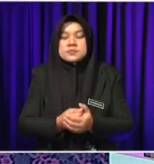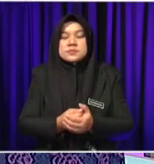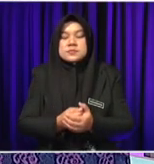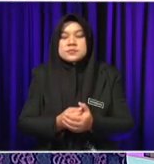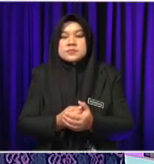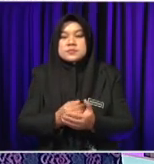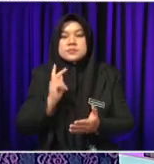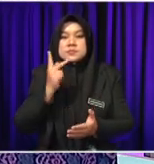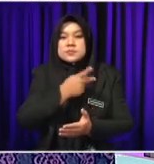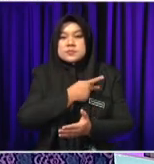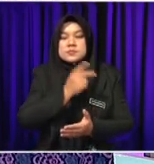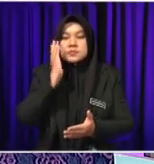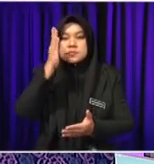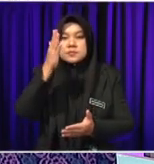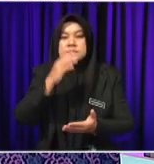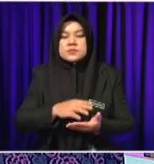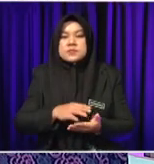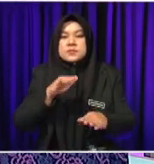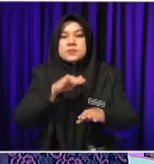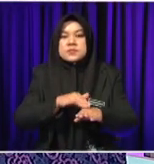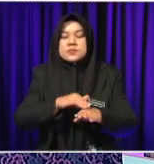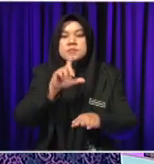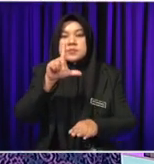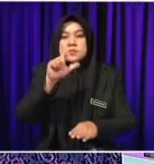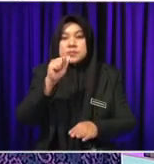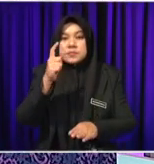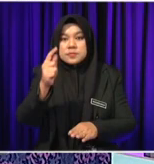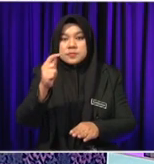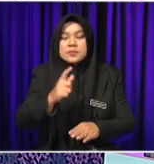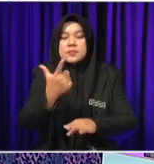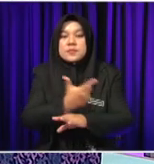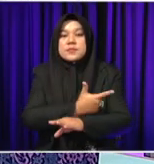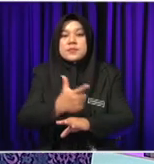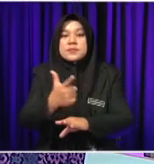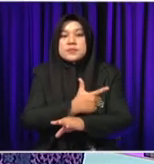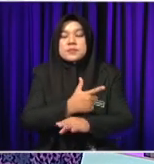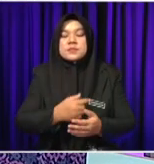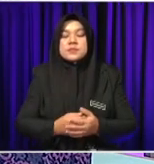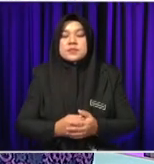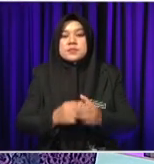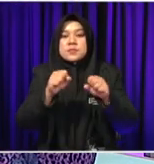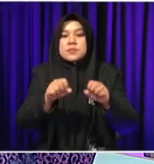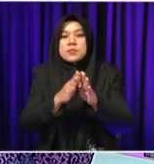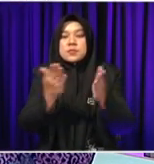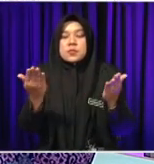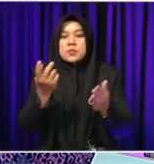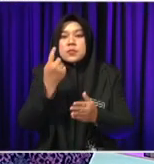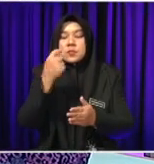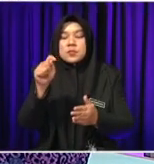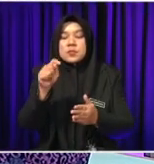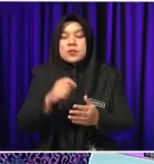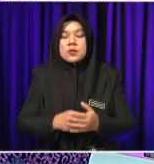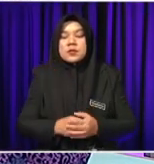to... touch on literature in action from Unit 4. So please kindly open up your textbook, turn to page